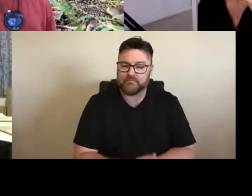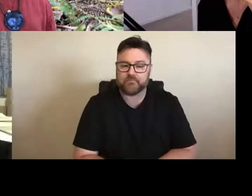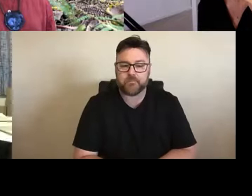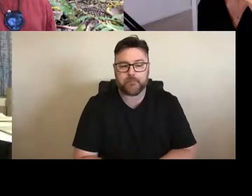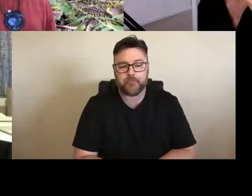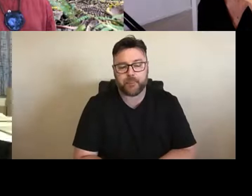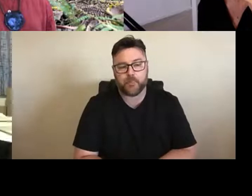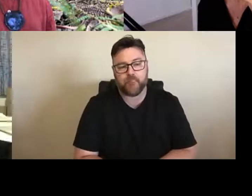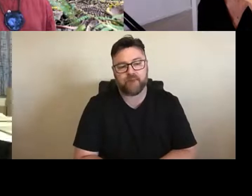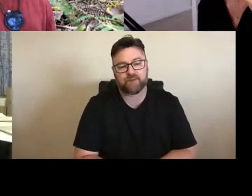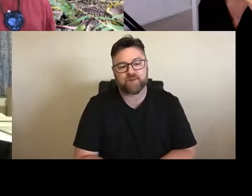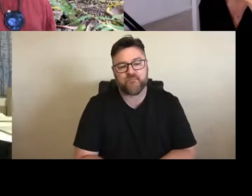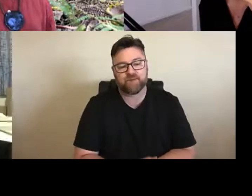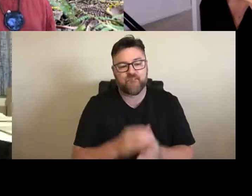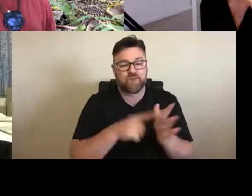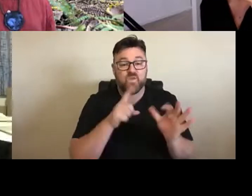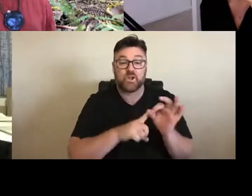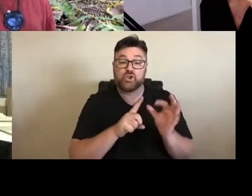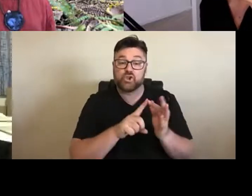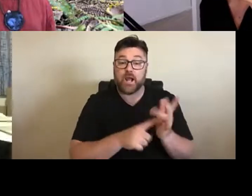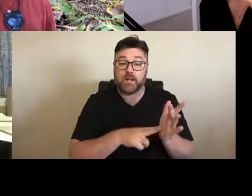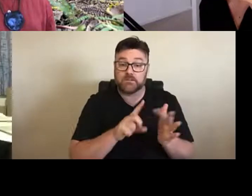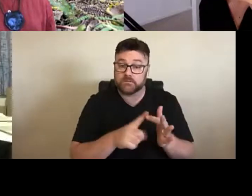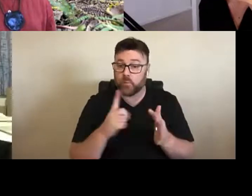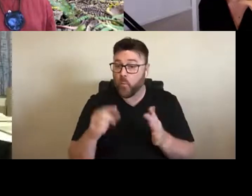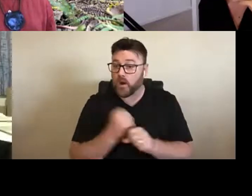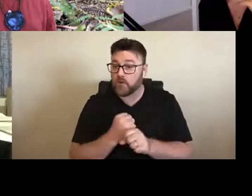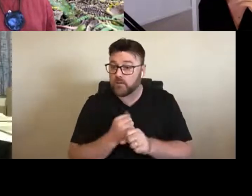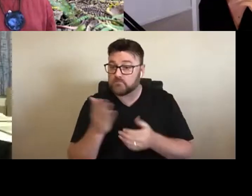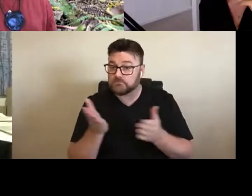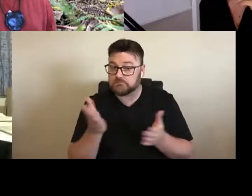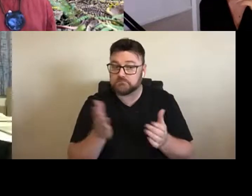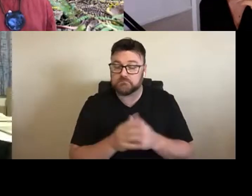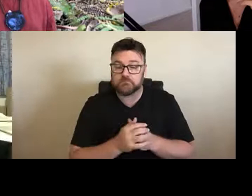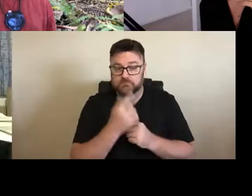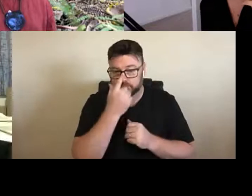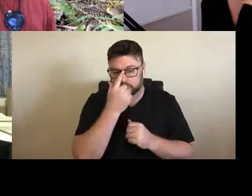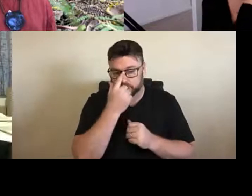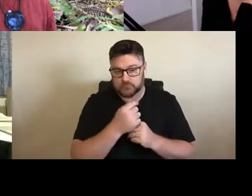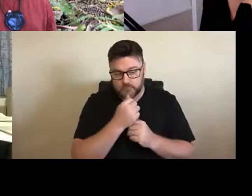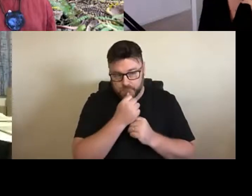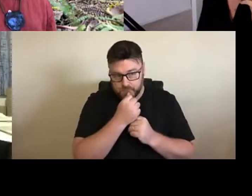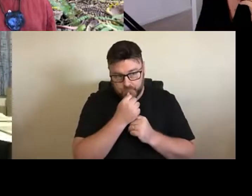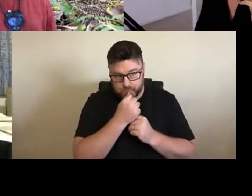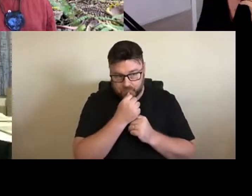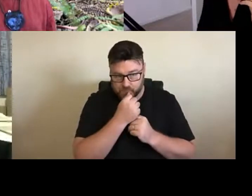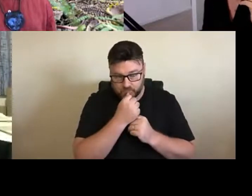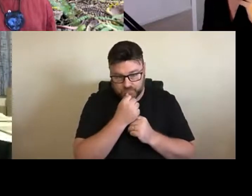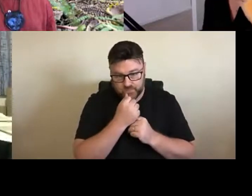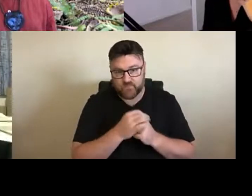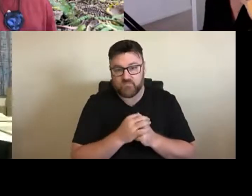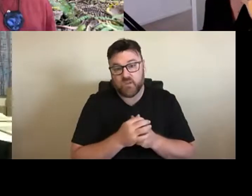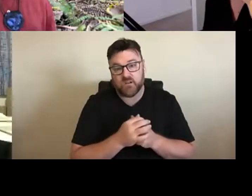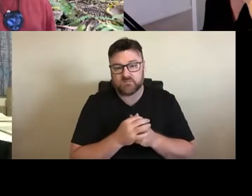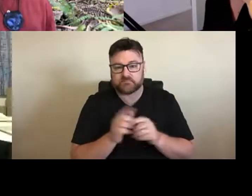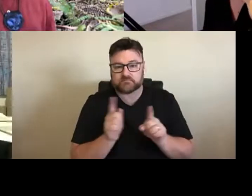Yeah. Jacqueline or Gareth, is there anything? I guess a mutual point that Bronwyn